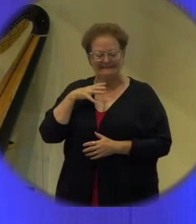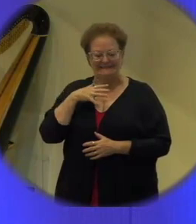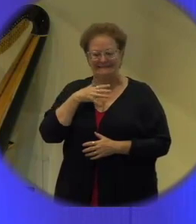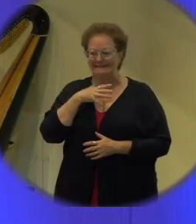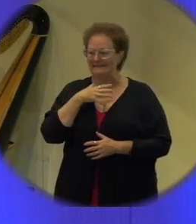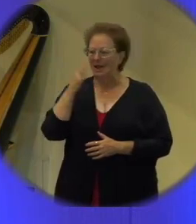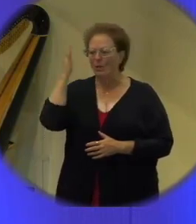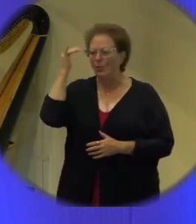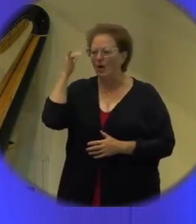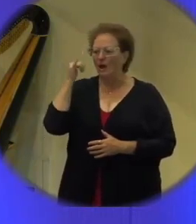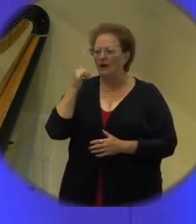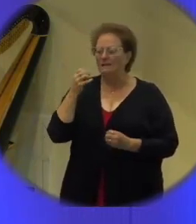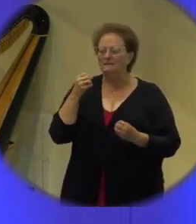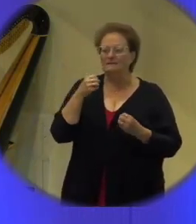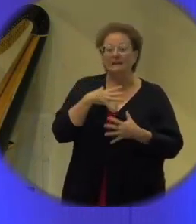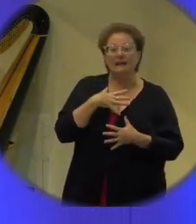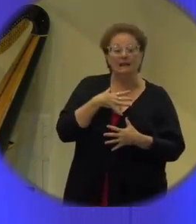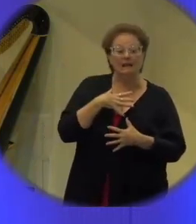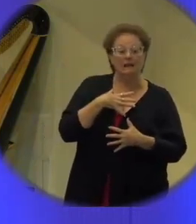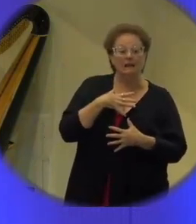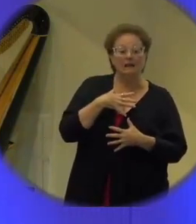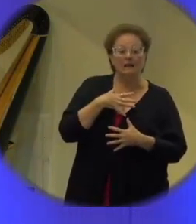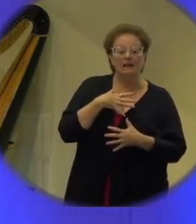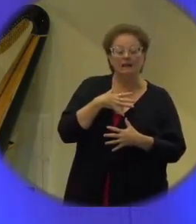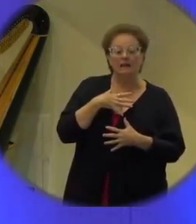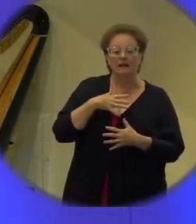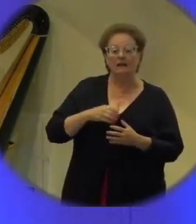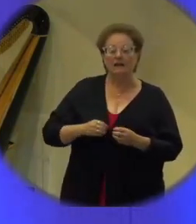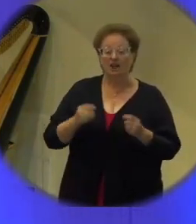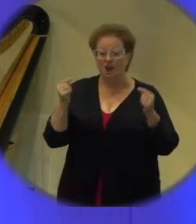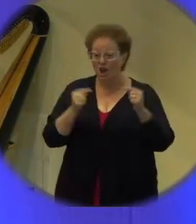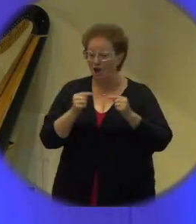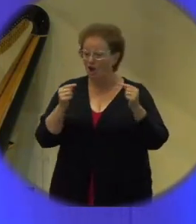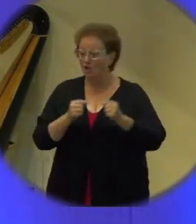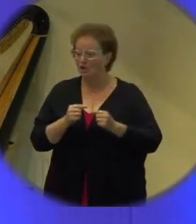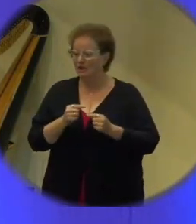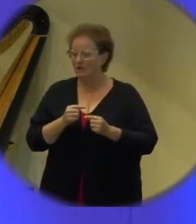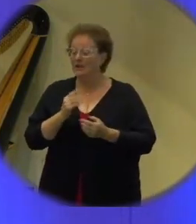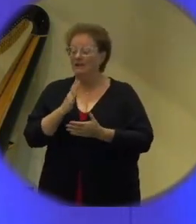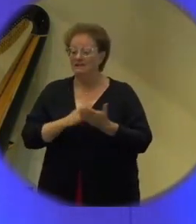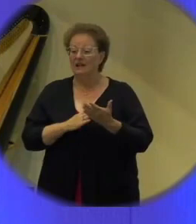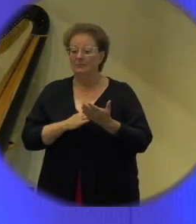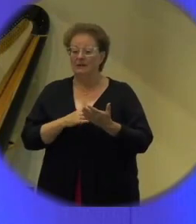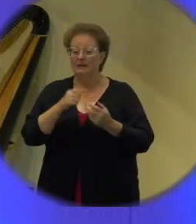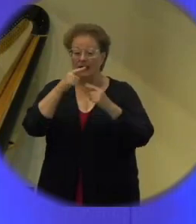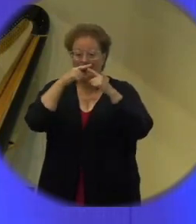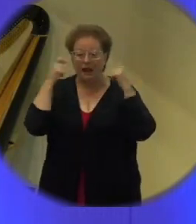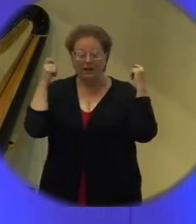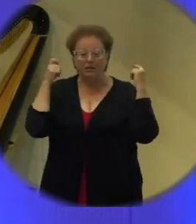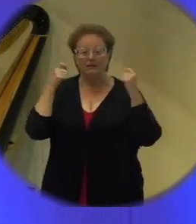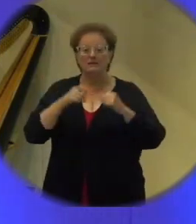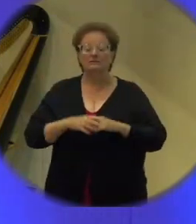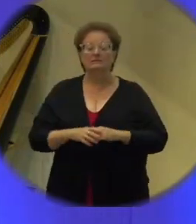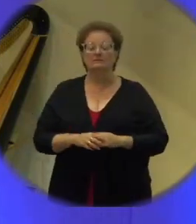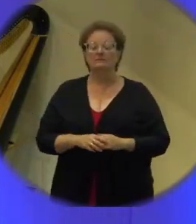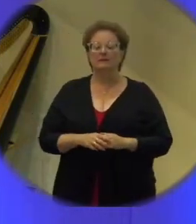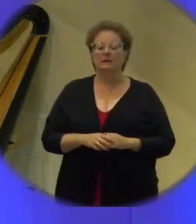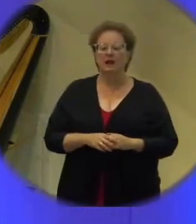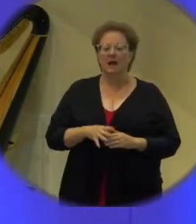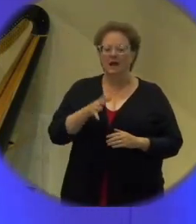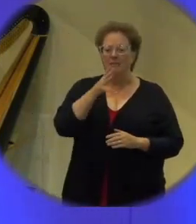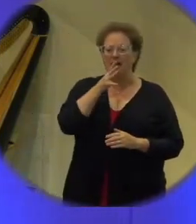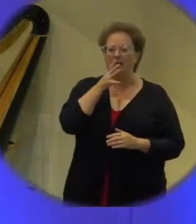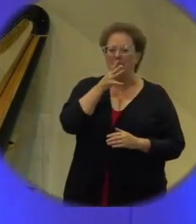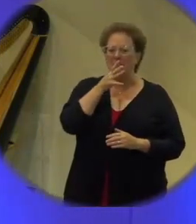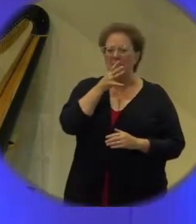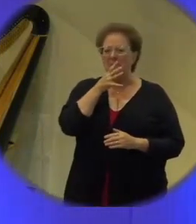Why? Why is she terrified? Because it could sting, and it could hurt, and some people have reactions to that. It can get really messy. Anyway, mommy, mommy,